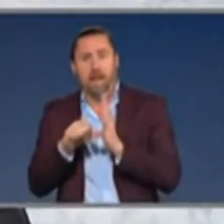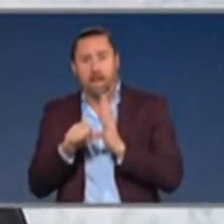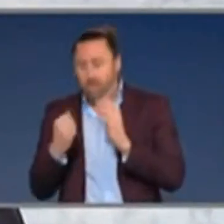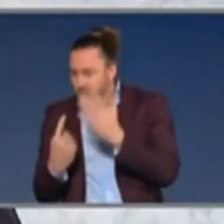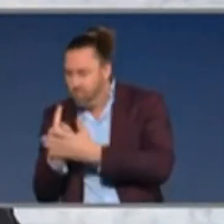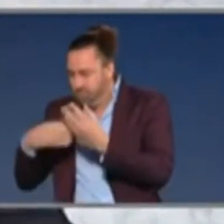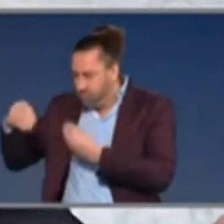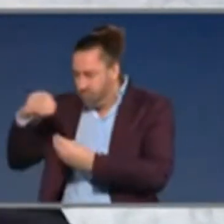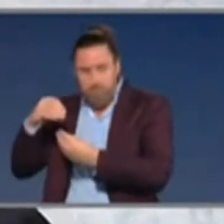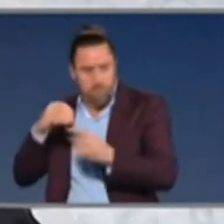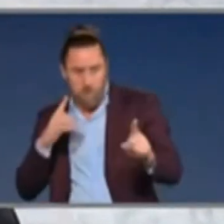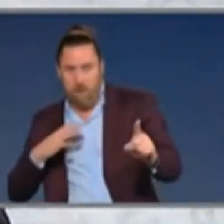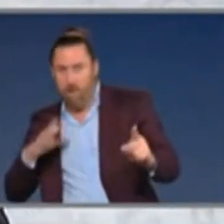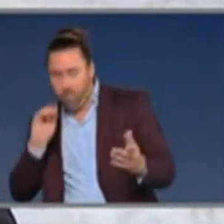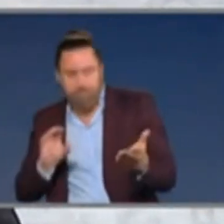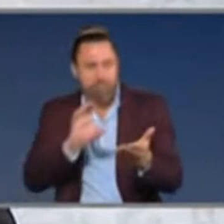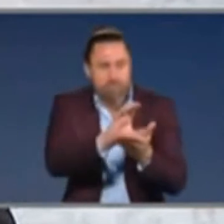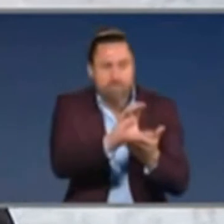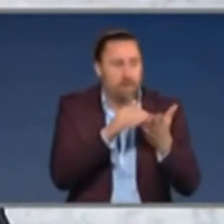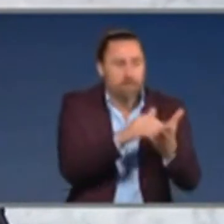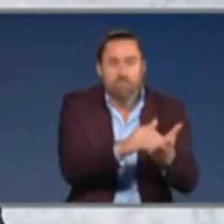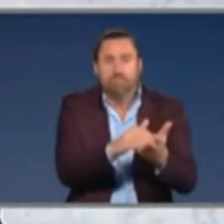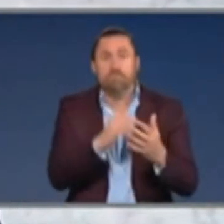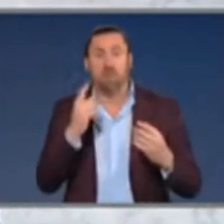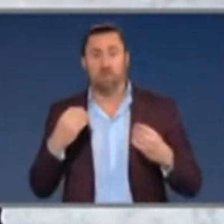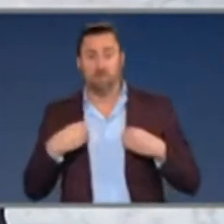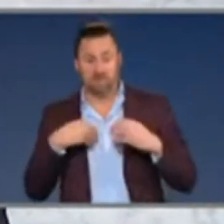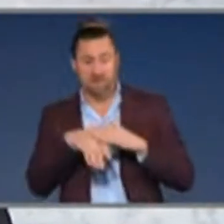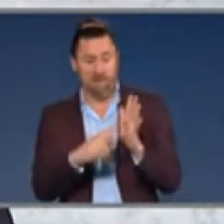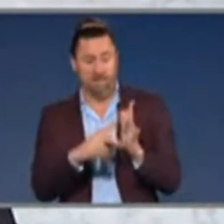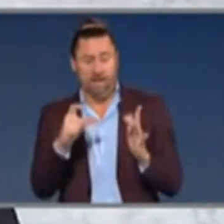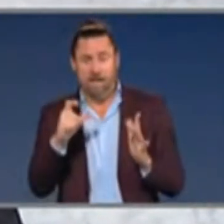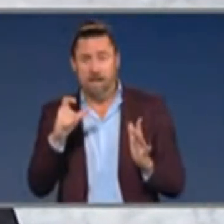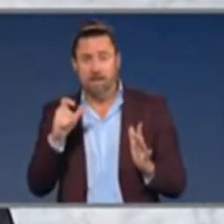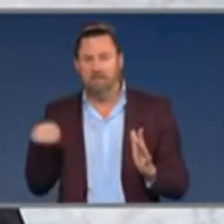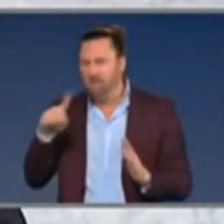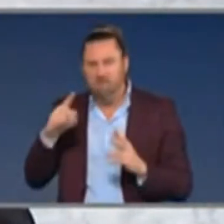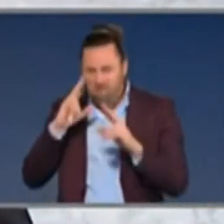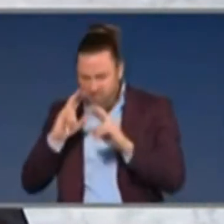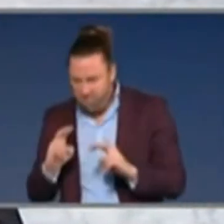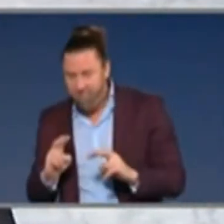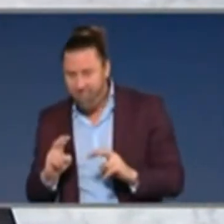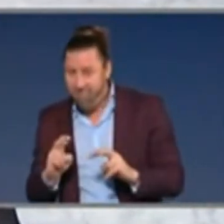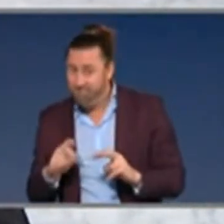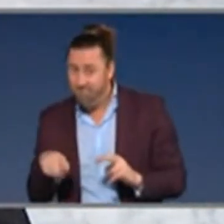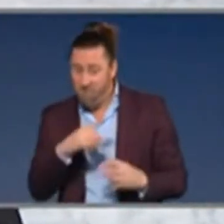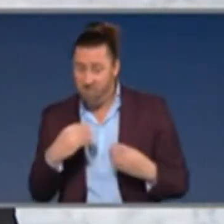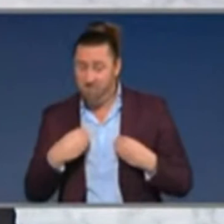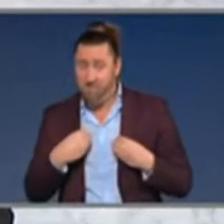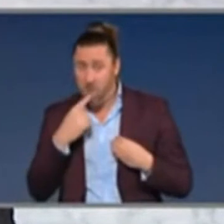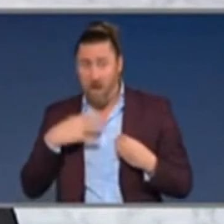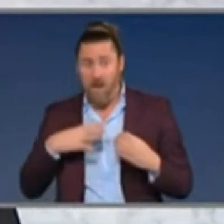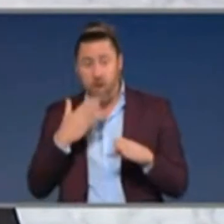those circumstances. So if there will certainly be more businesses in Victoria, as the Secretary, I think, indicated today, who will